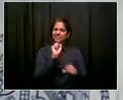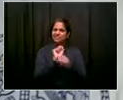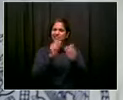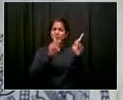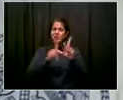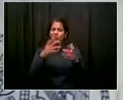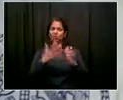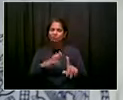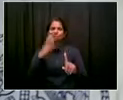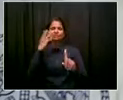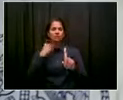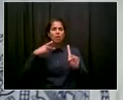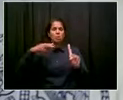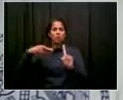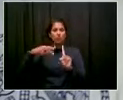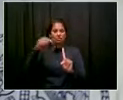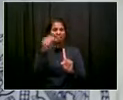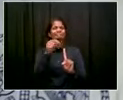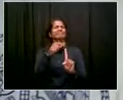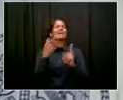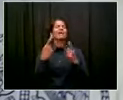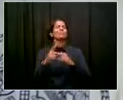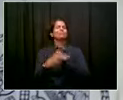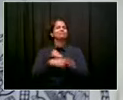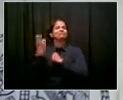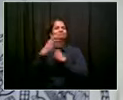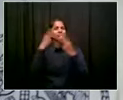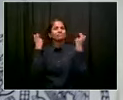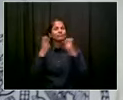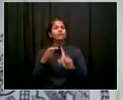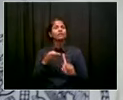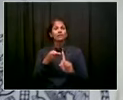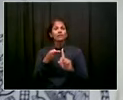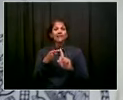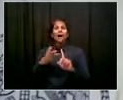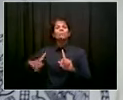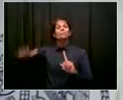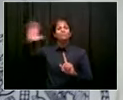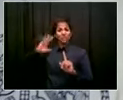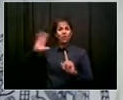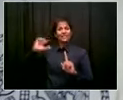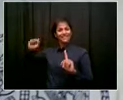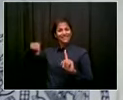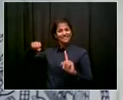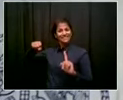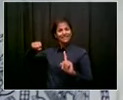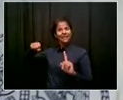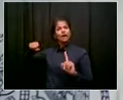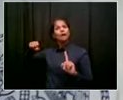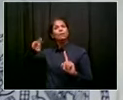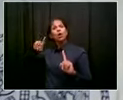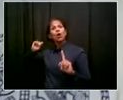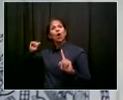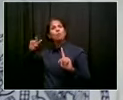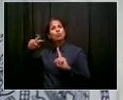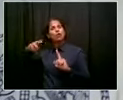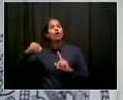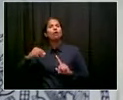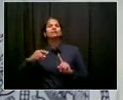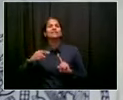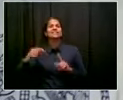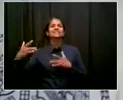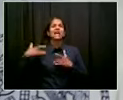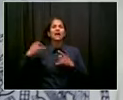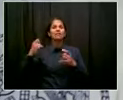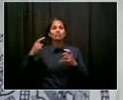and the fact that parolees are too often the victims of violence but also the perpetrators of violence means